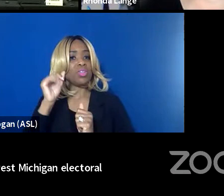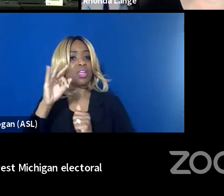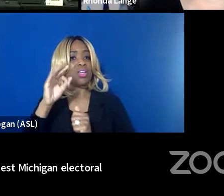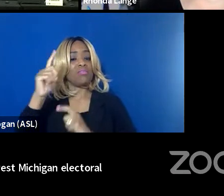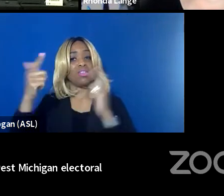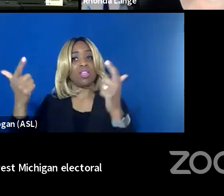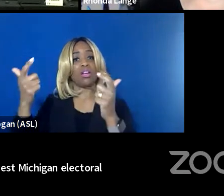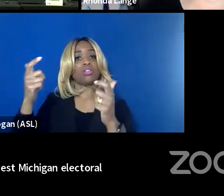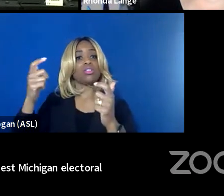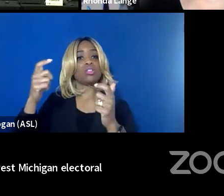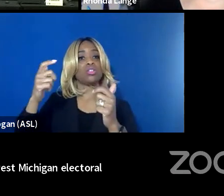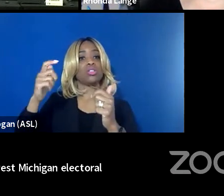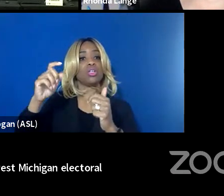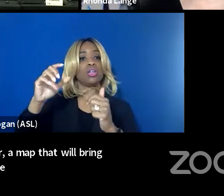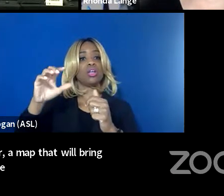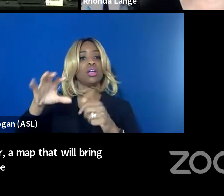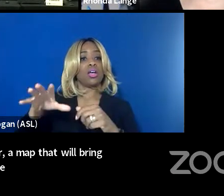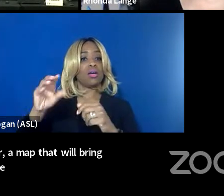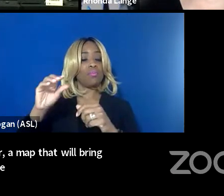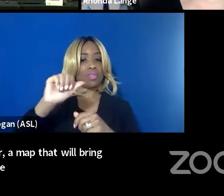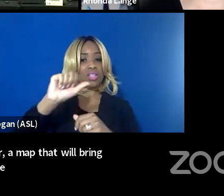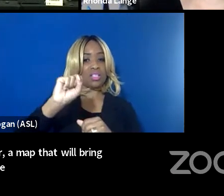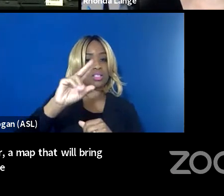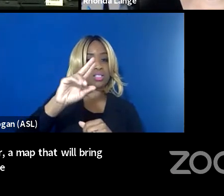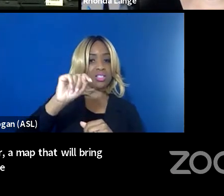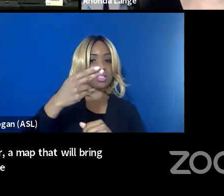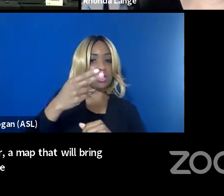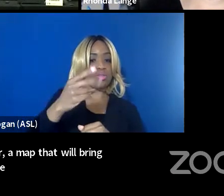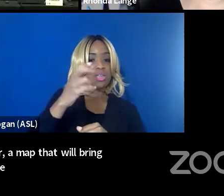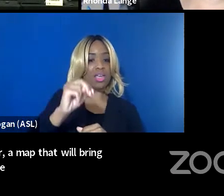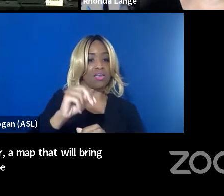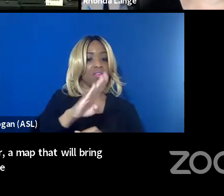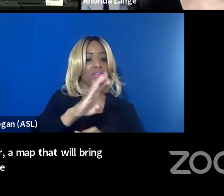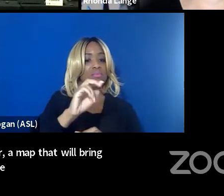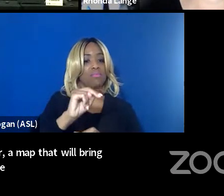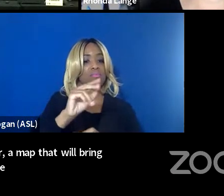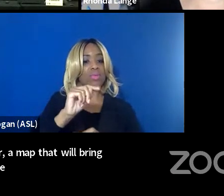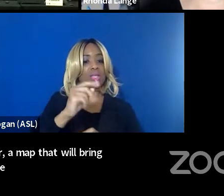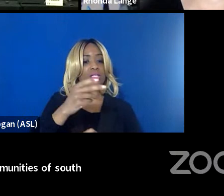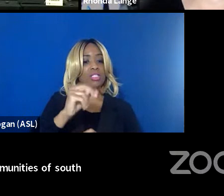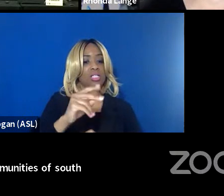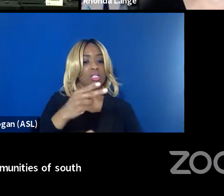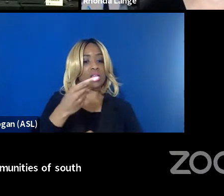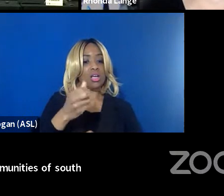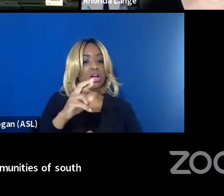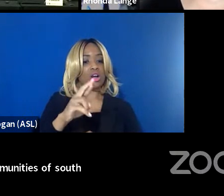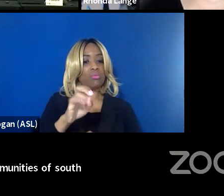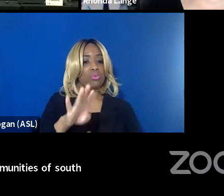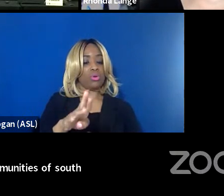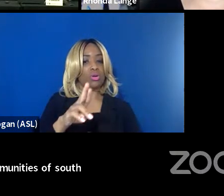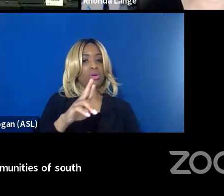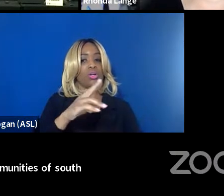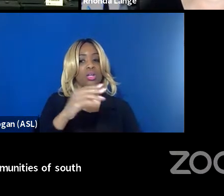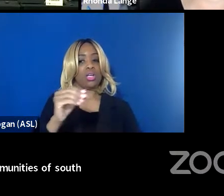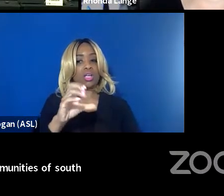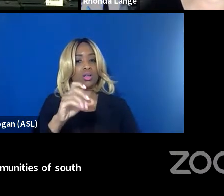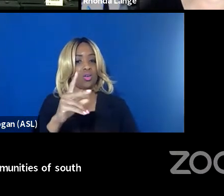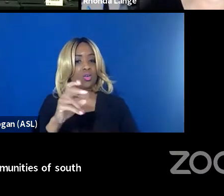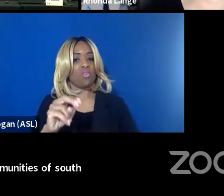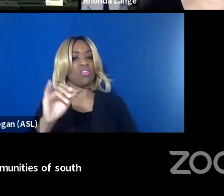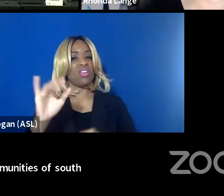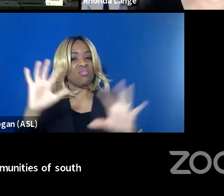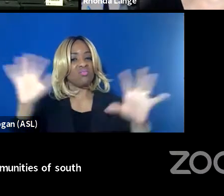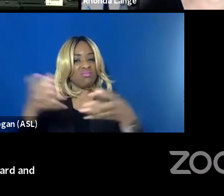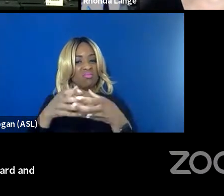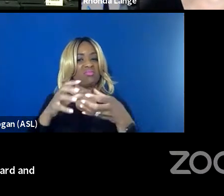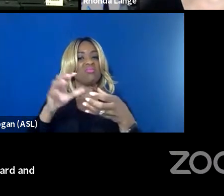African American communities of South Haven, Benton Harbor, and Covert will allow all citizens to realize more fair and equitable